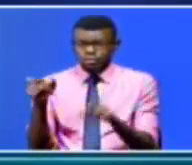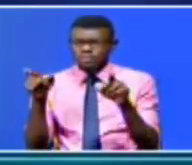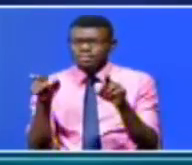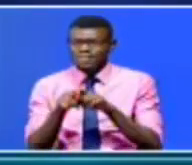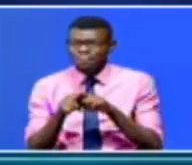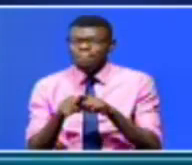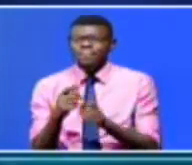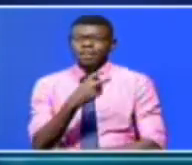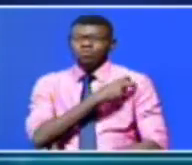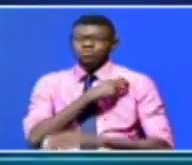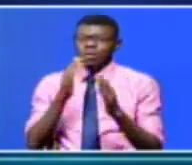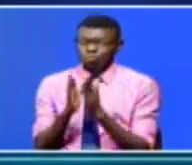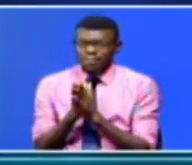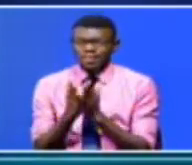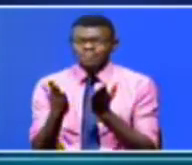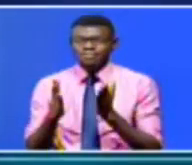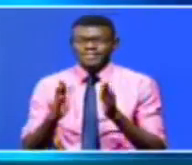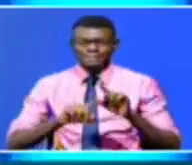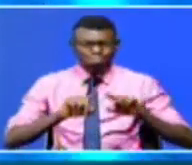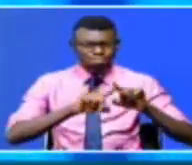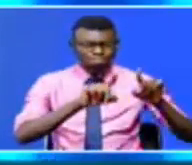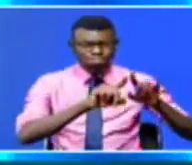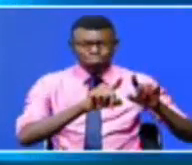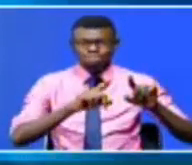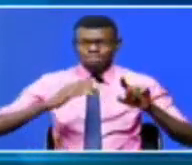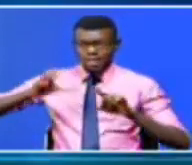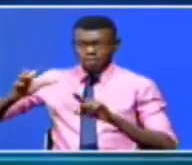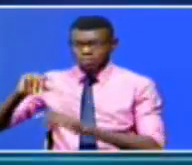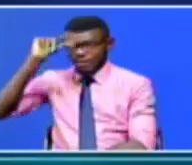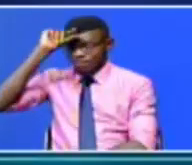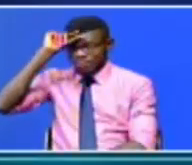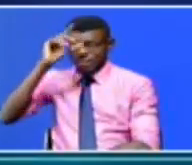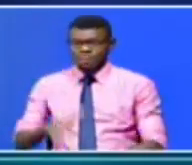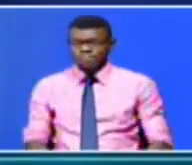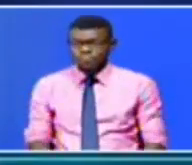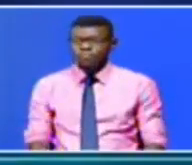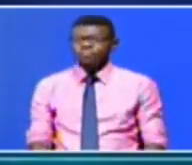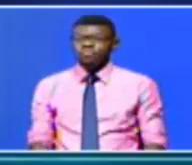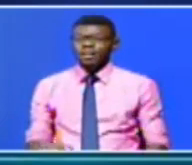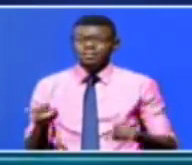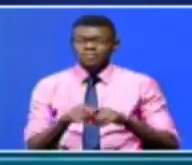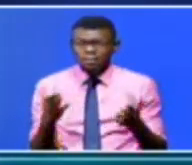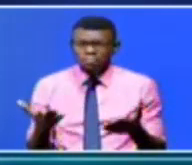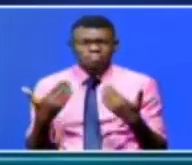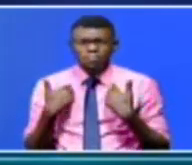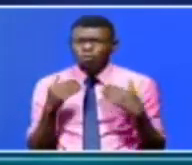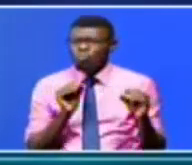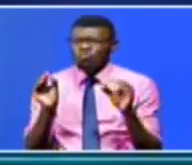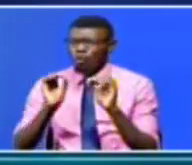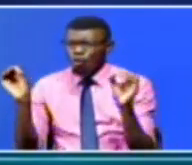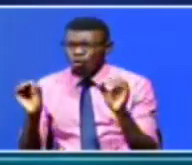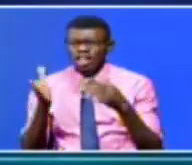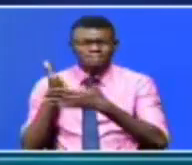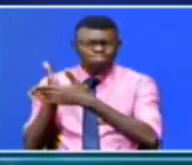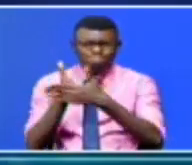in consultation with the respective county governments. The introduction of curfew and cessation of movement